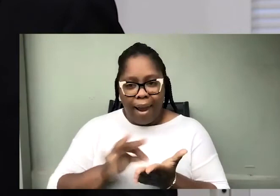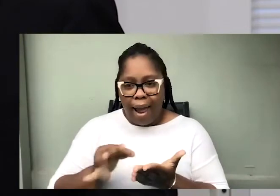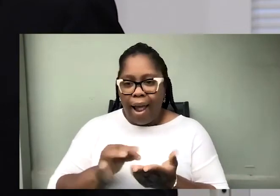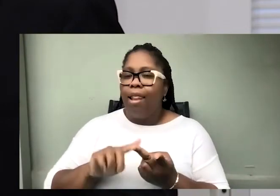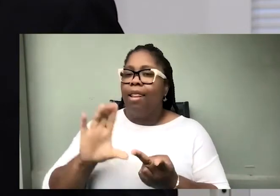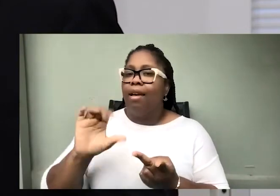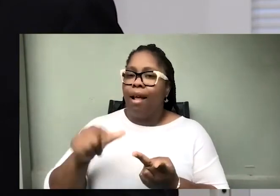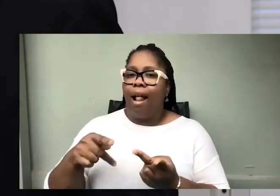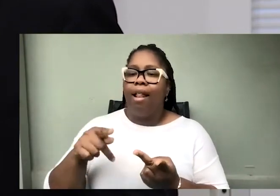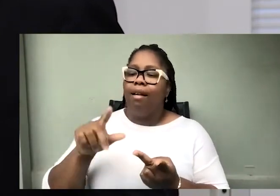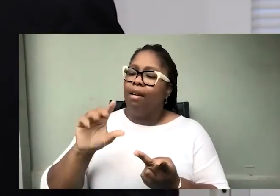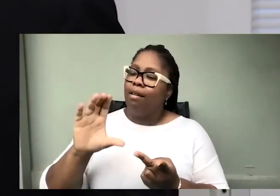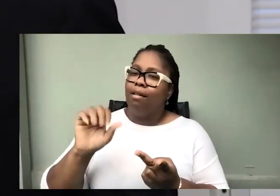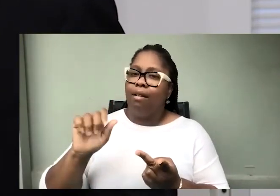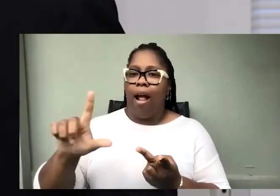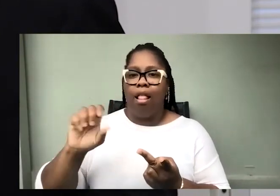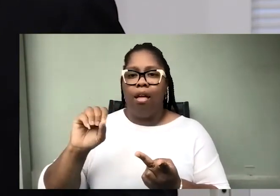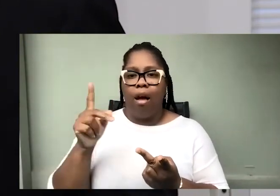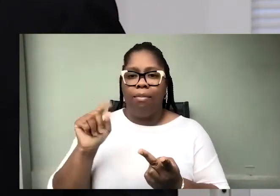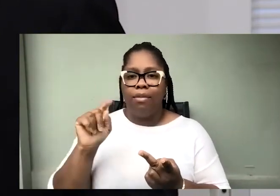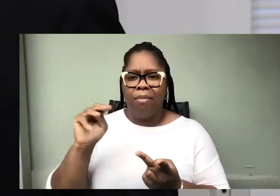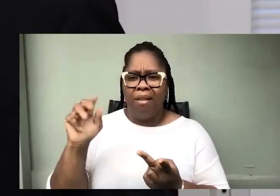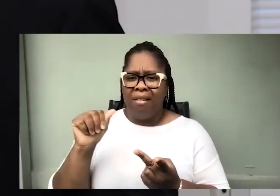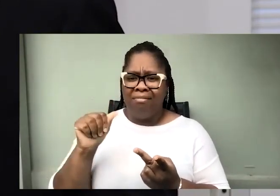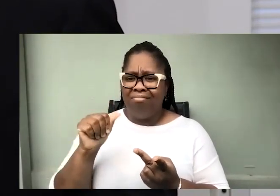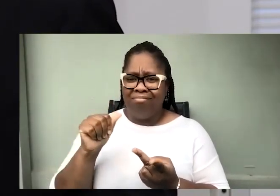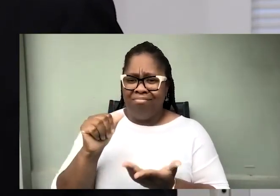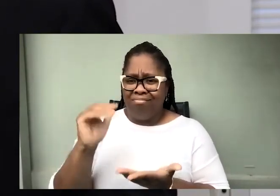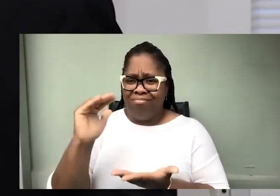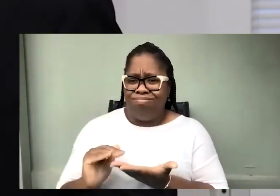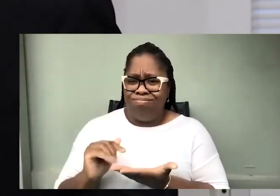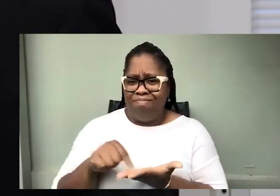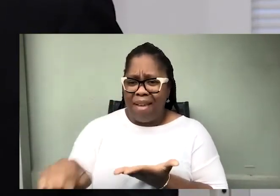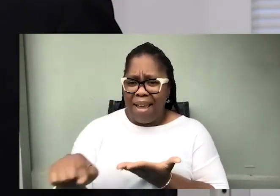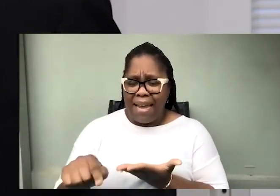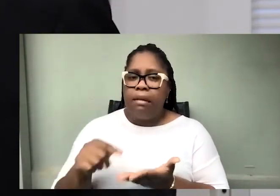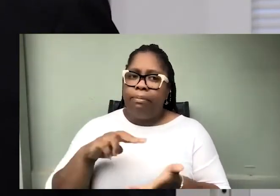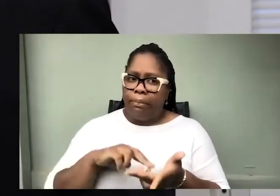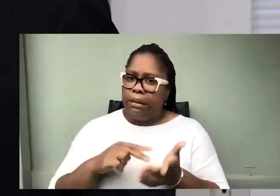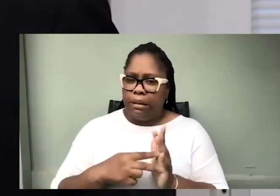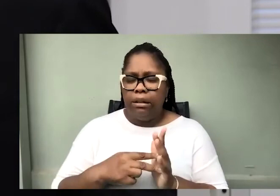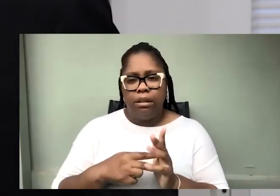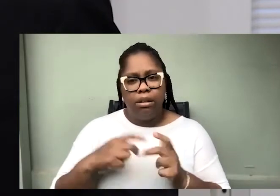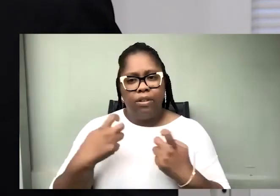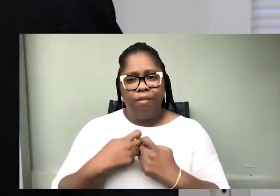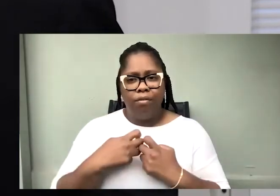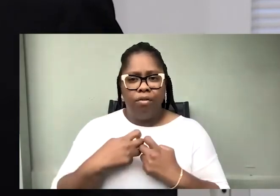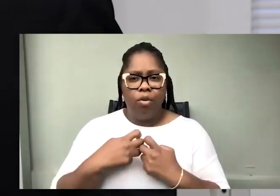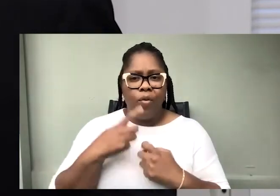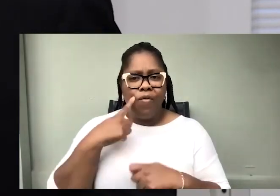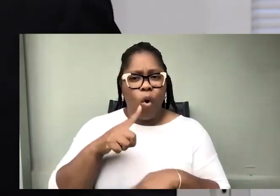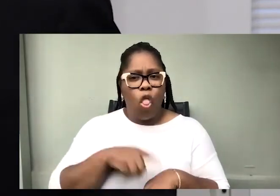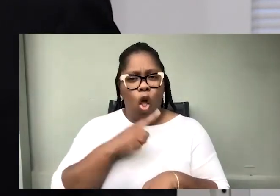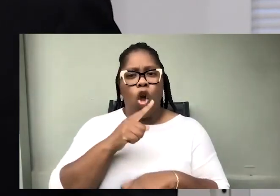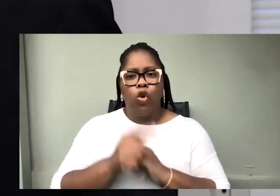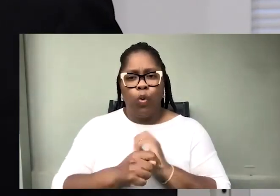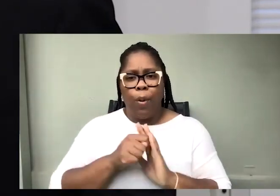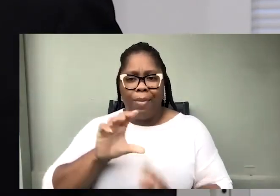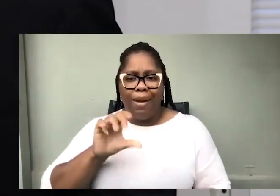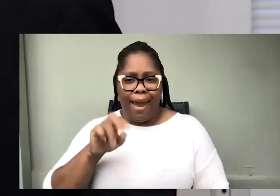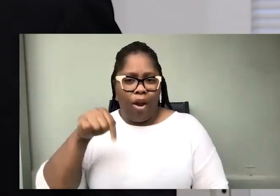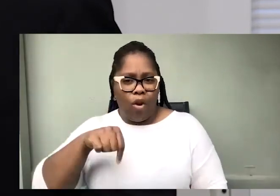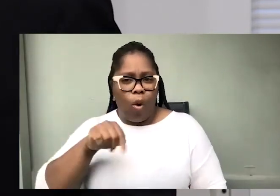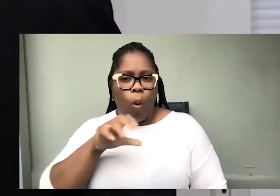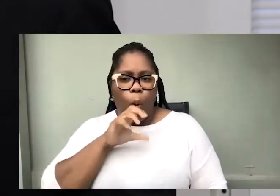skilled nursing facilities often create difficulties in finding long-term care beds in Orange County.